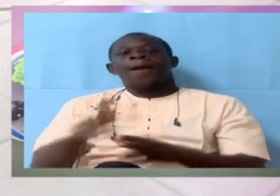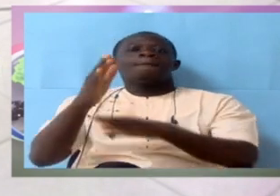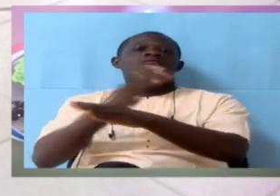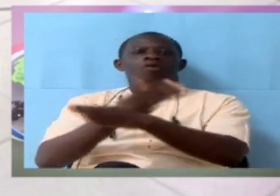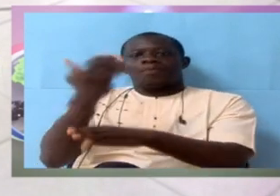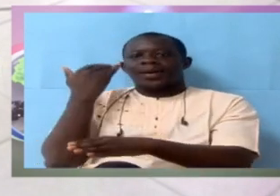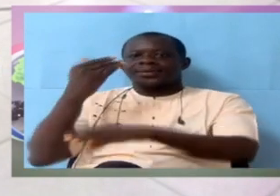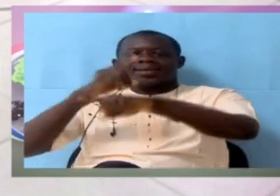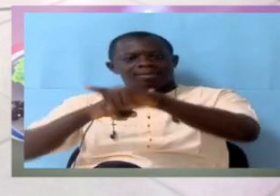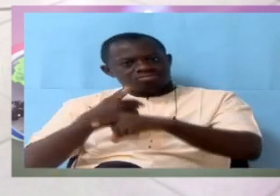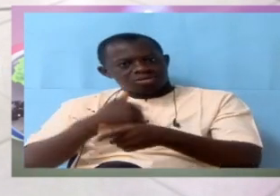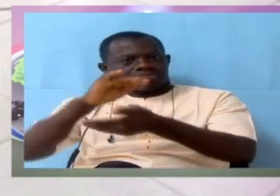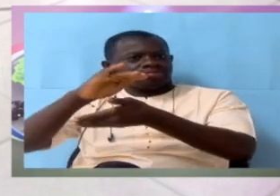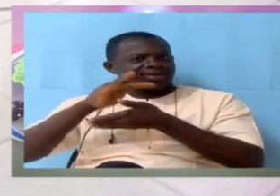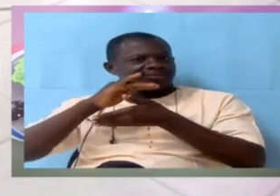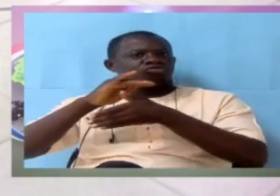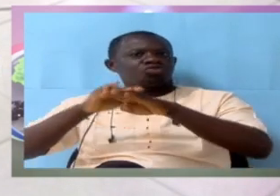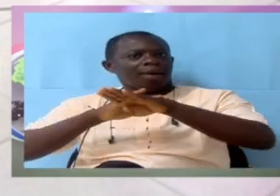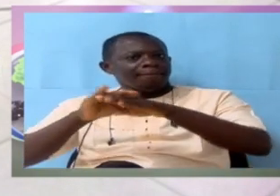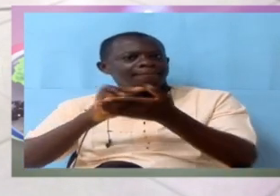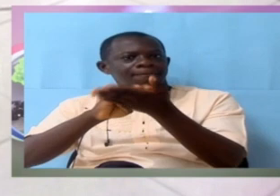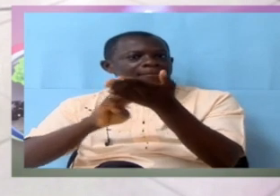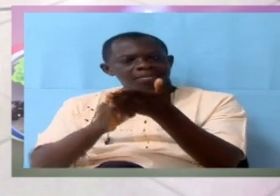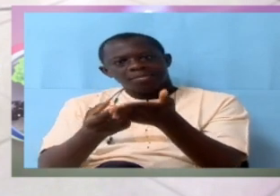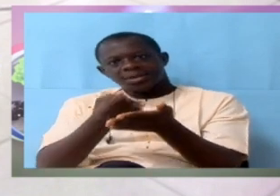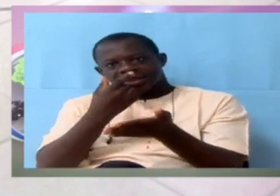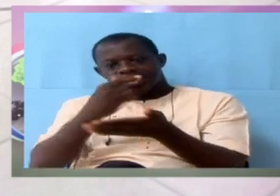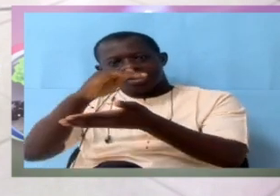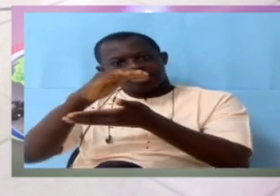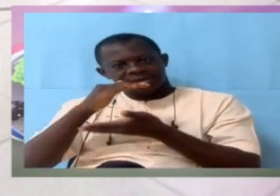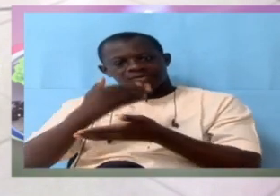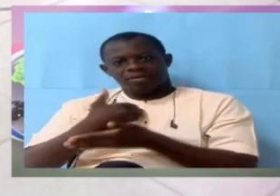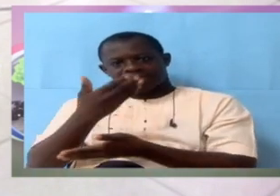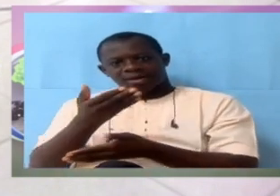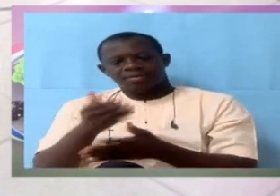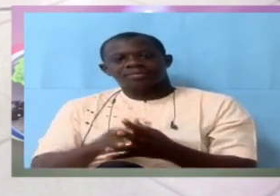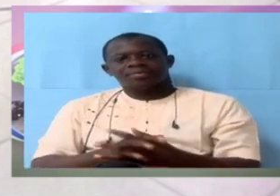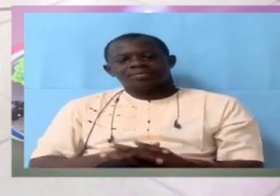when I was having this conventional treatment, taking conventional medicine, my